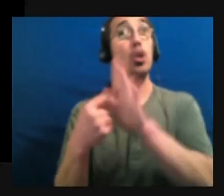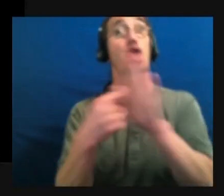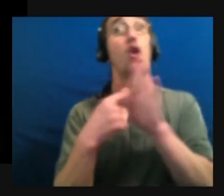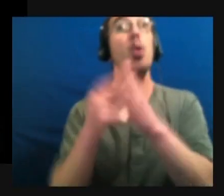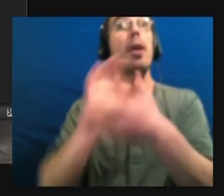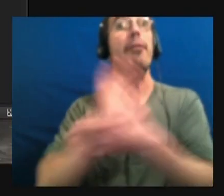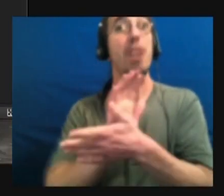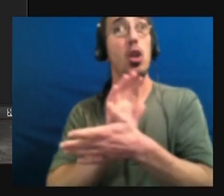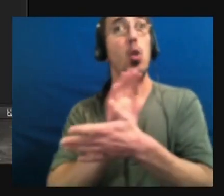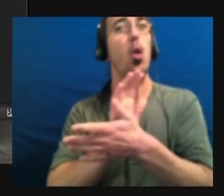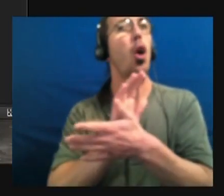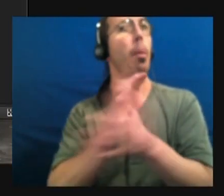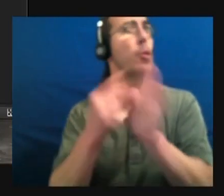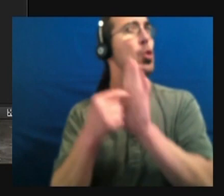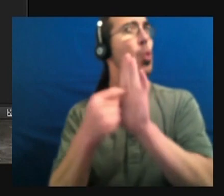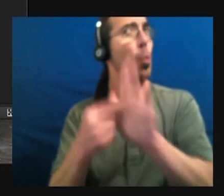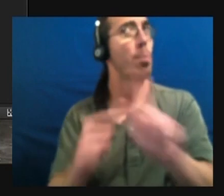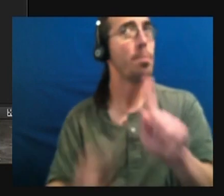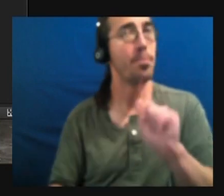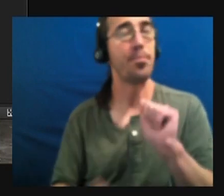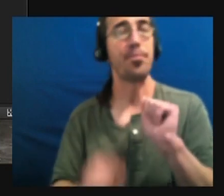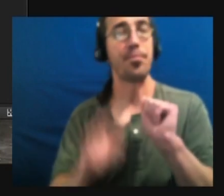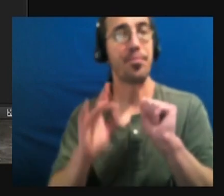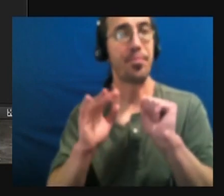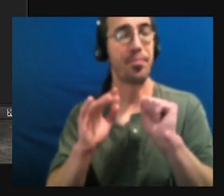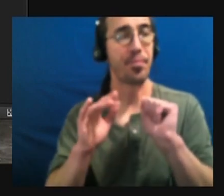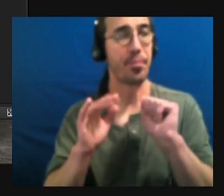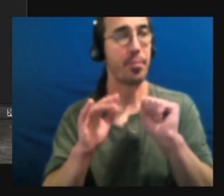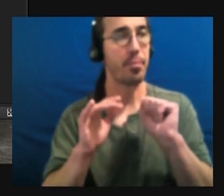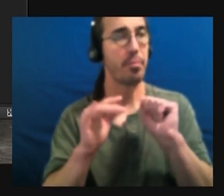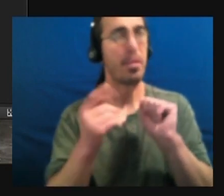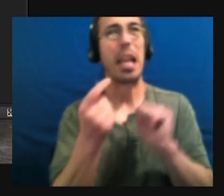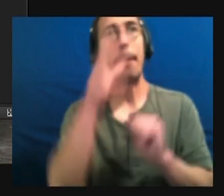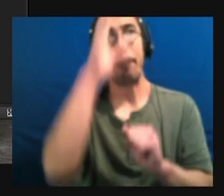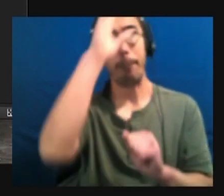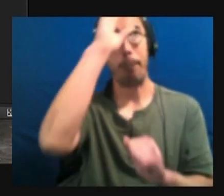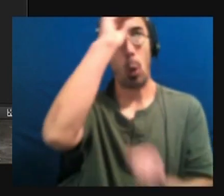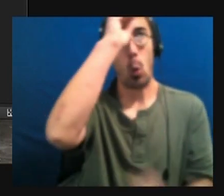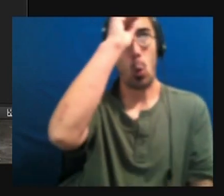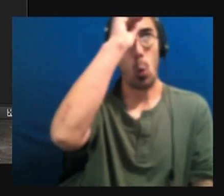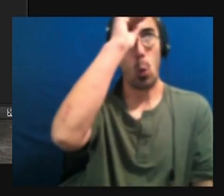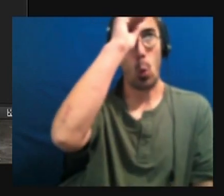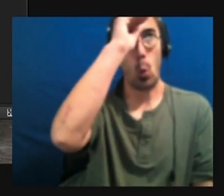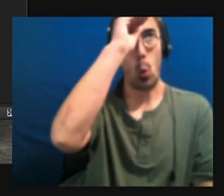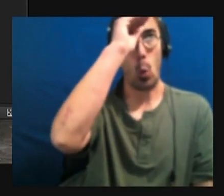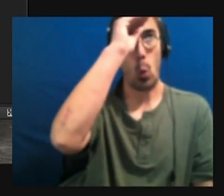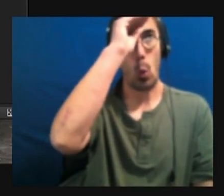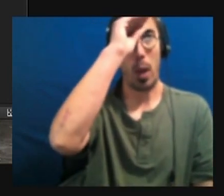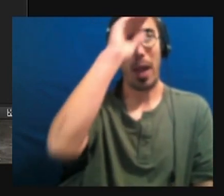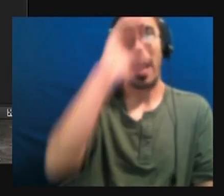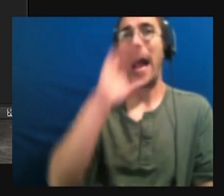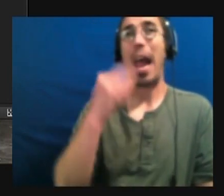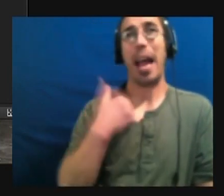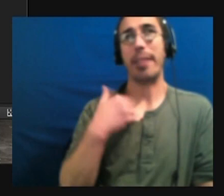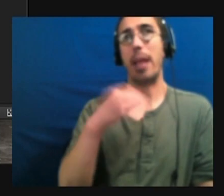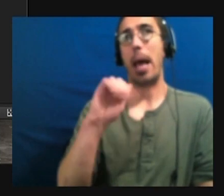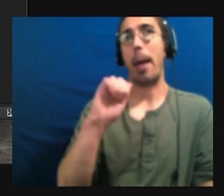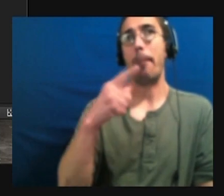is a video clip of a little boy who has apraxia, and he's also